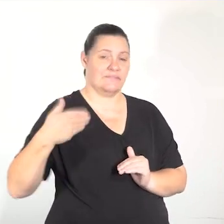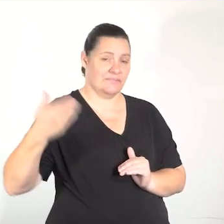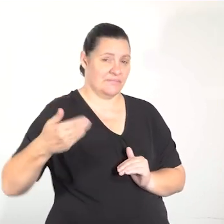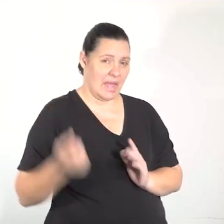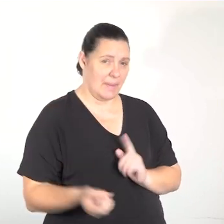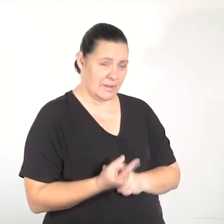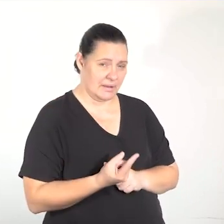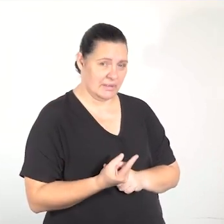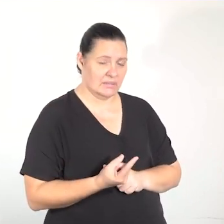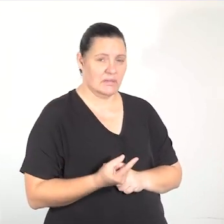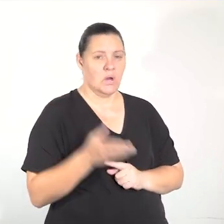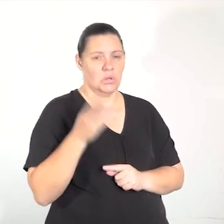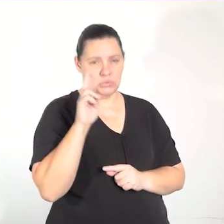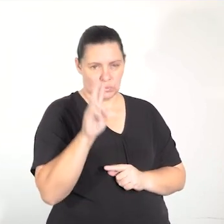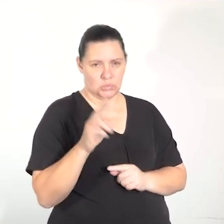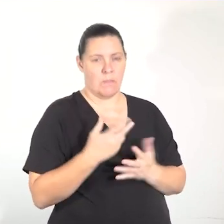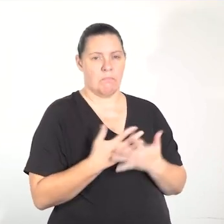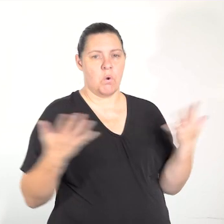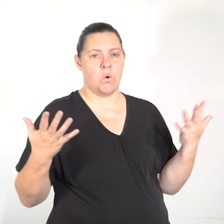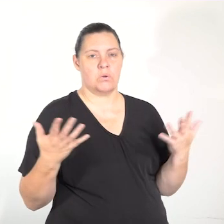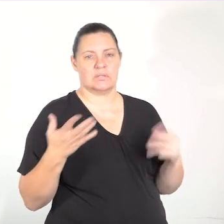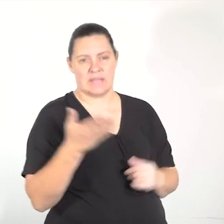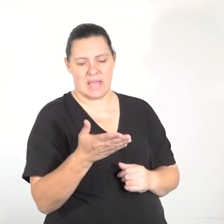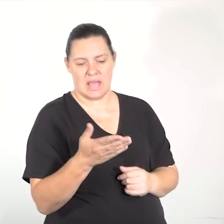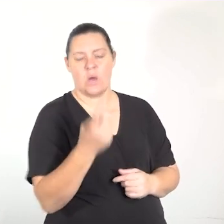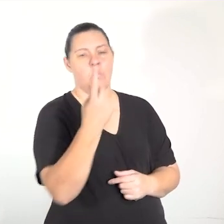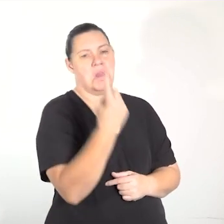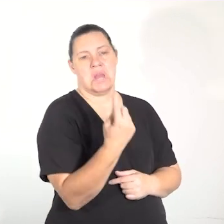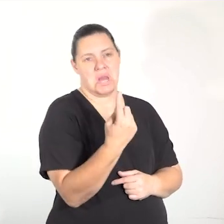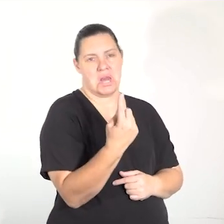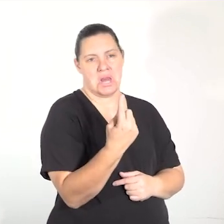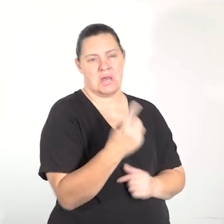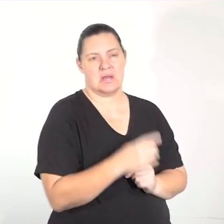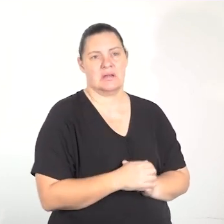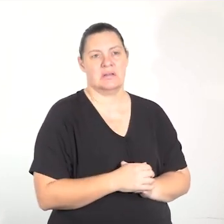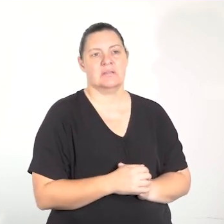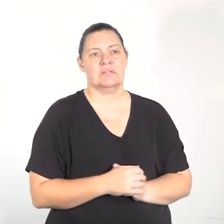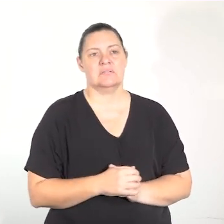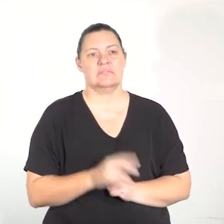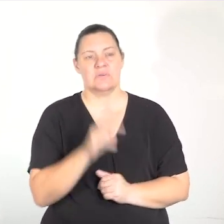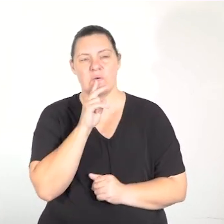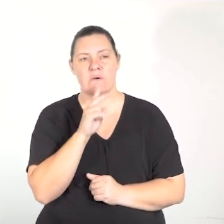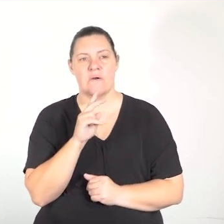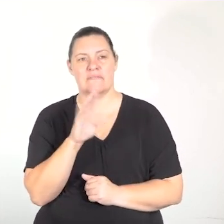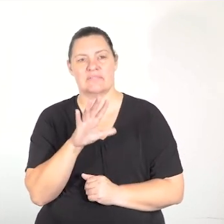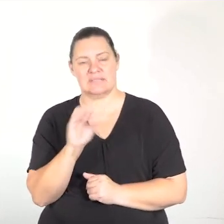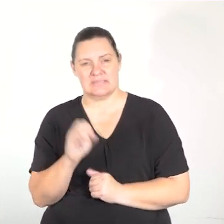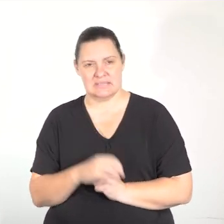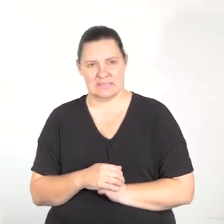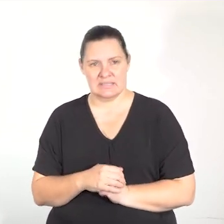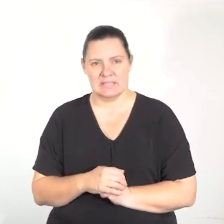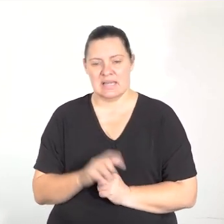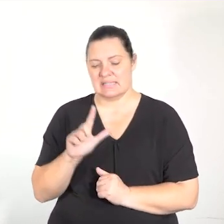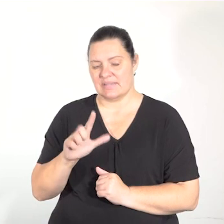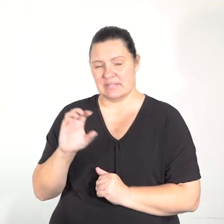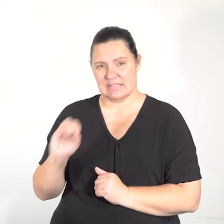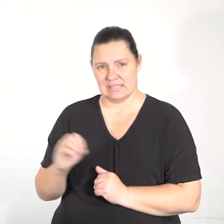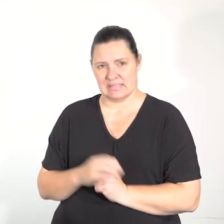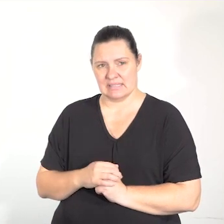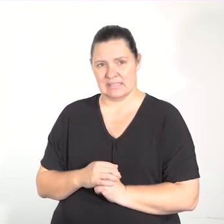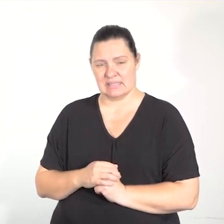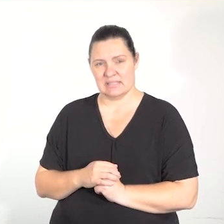frequency, the 2 appears only once. So if we're looking at the prime factors of 50 and the prime factors of